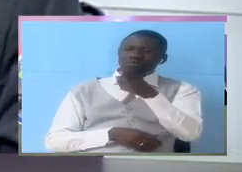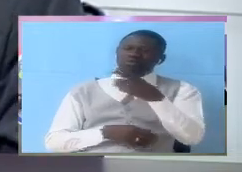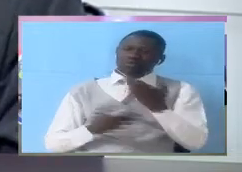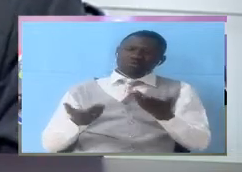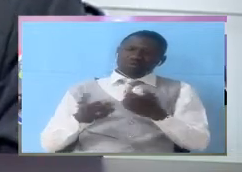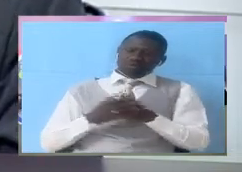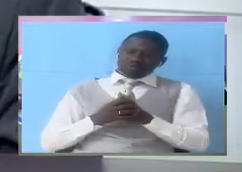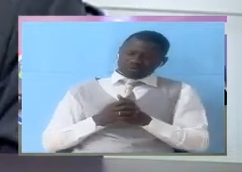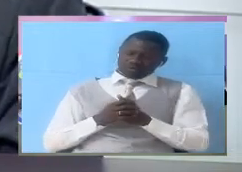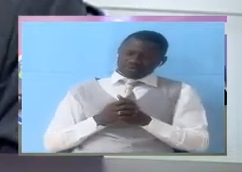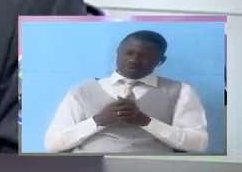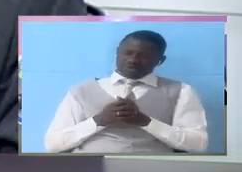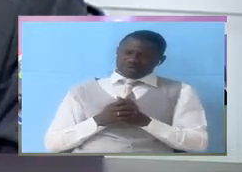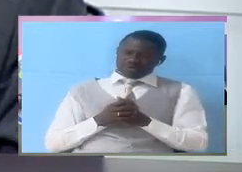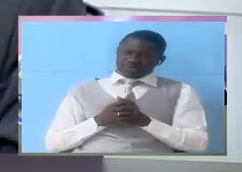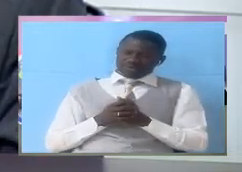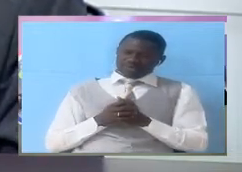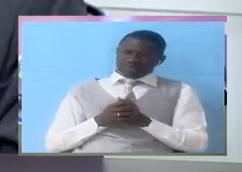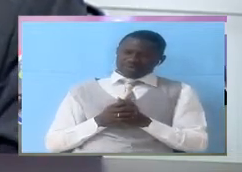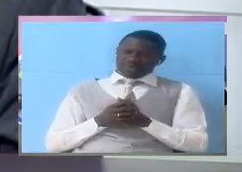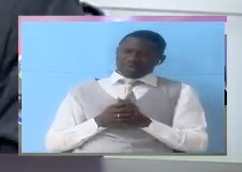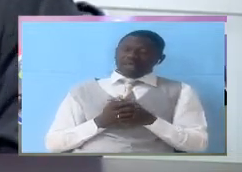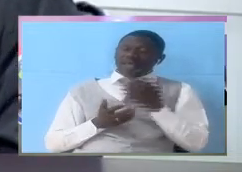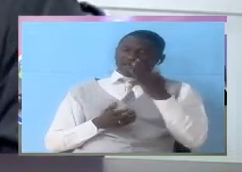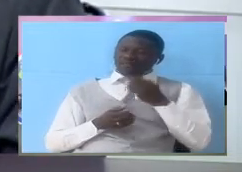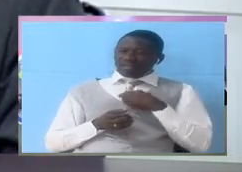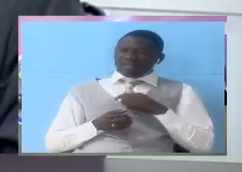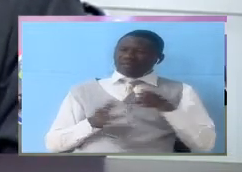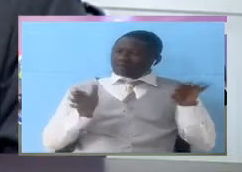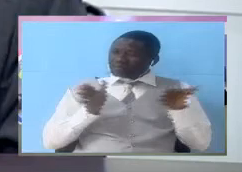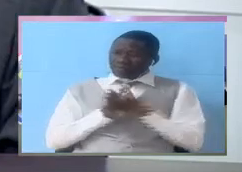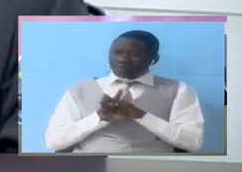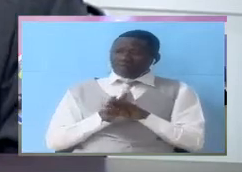he did not permanently post himself there or he were not permanently posted